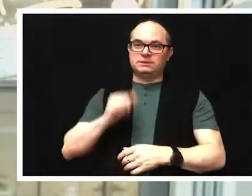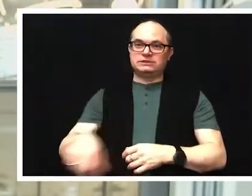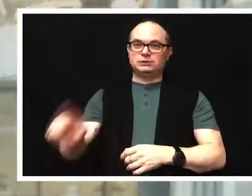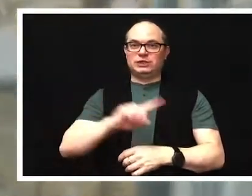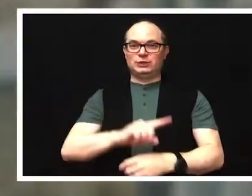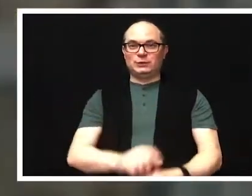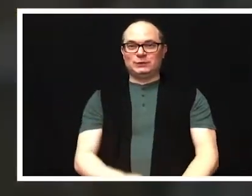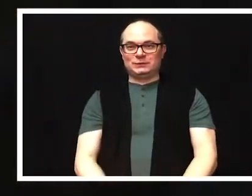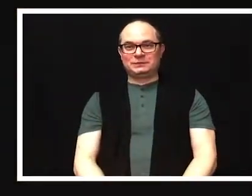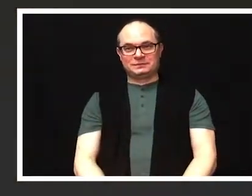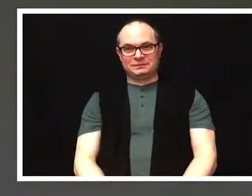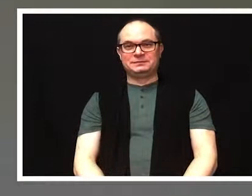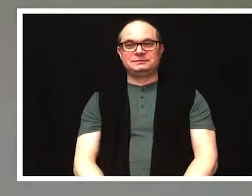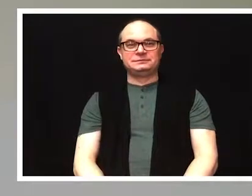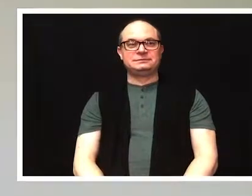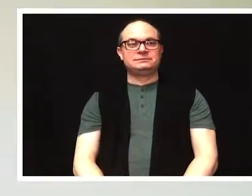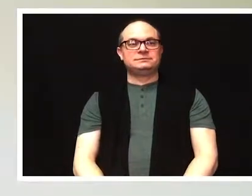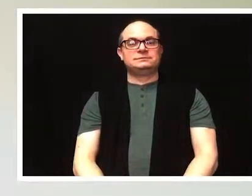with you.